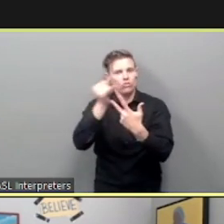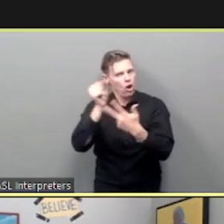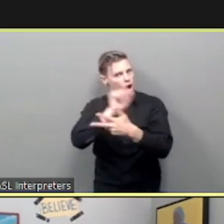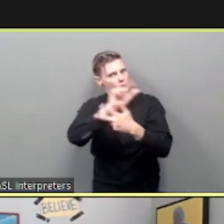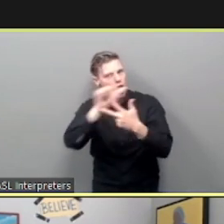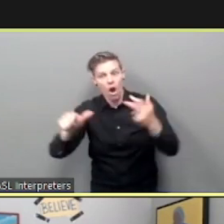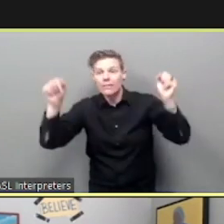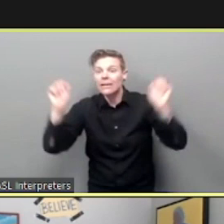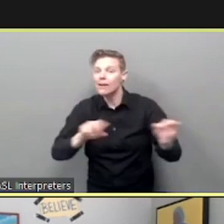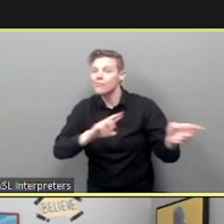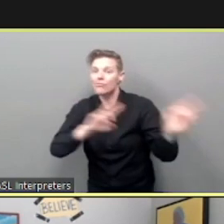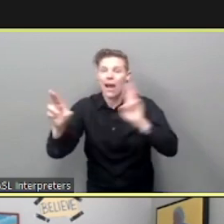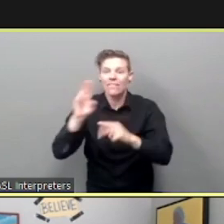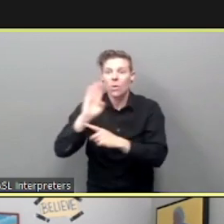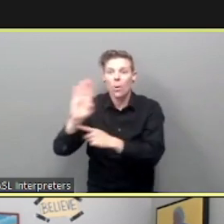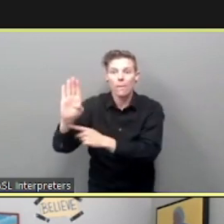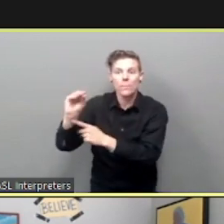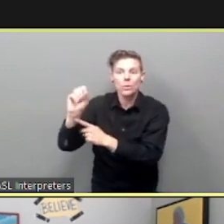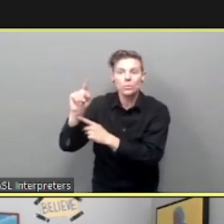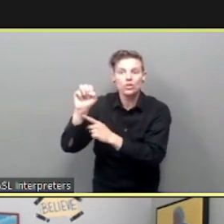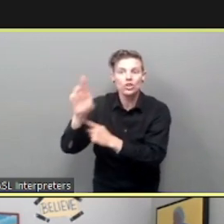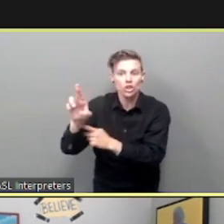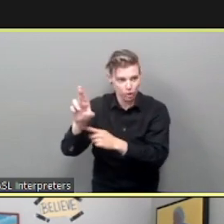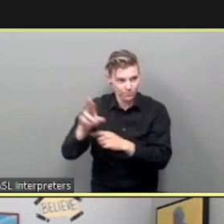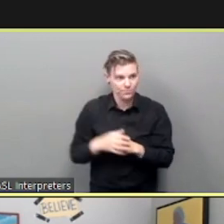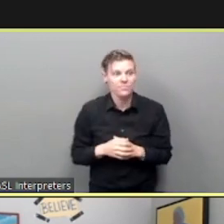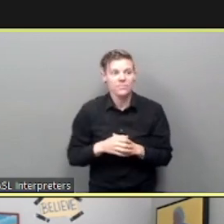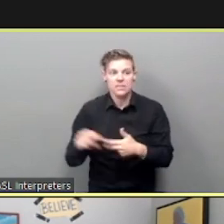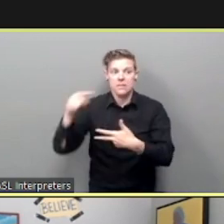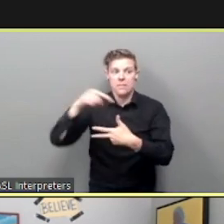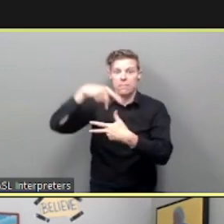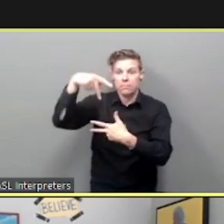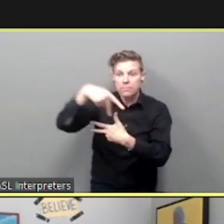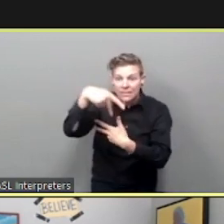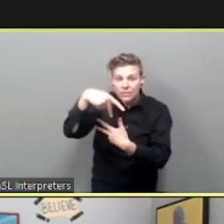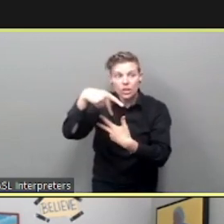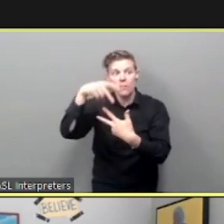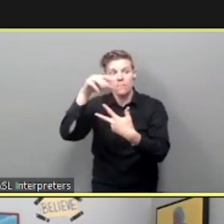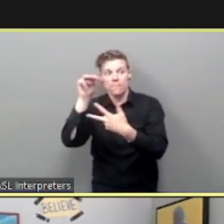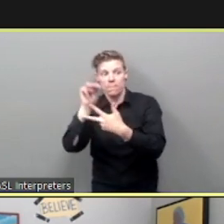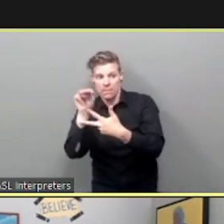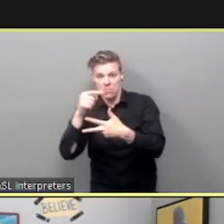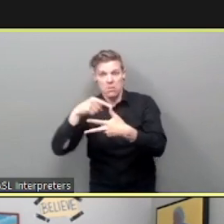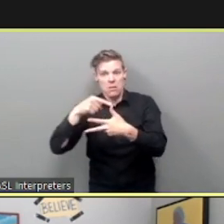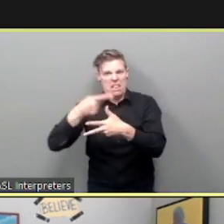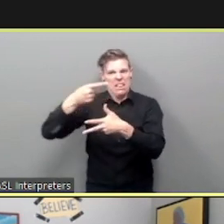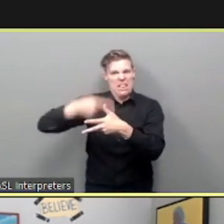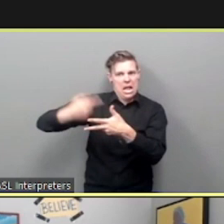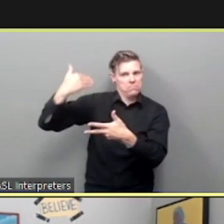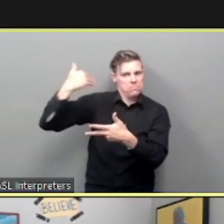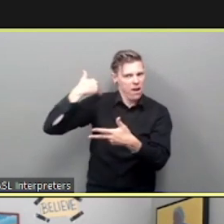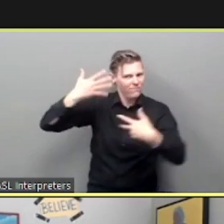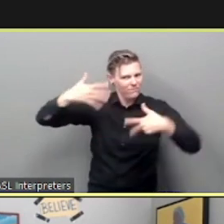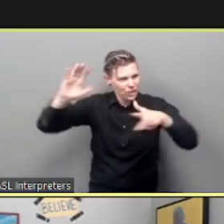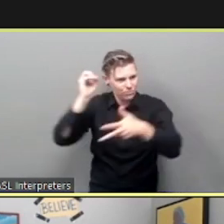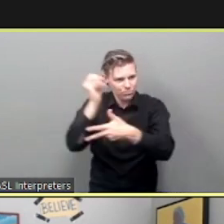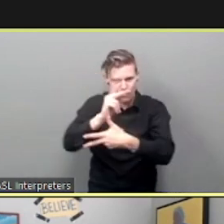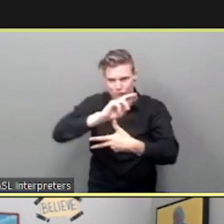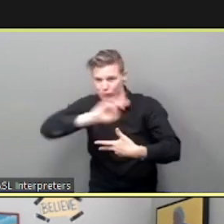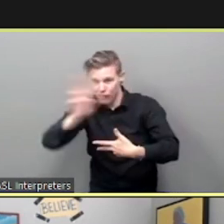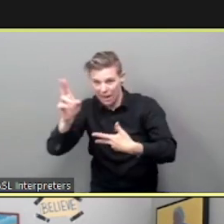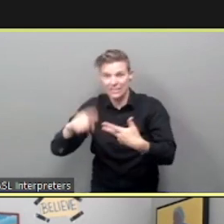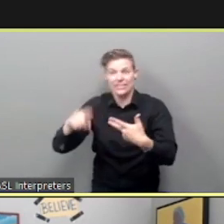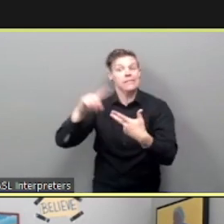the Pfizer and Moderna, so Pfizer was approved last month, Moderna booster vaccines are now approved, and eligible